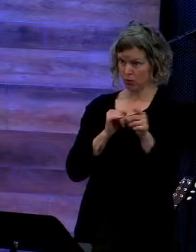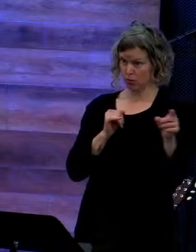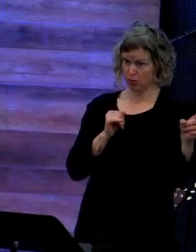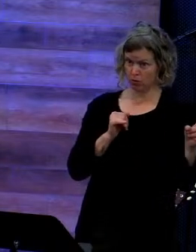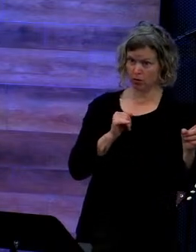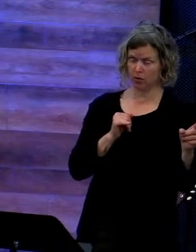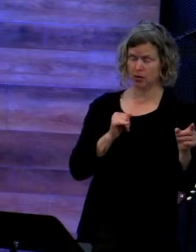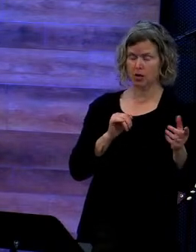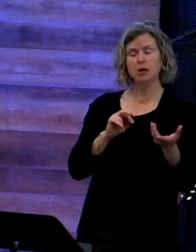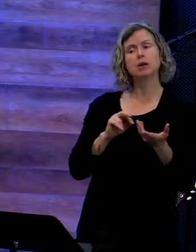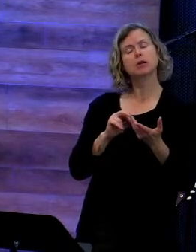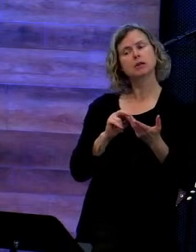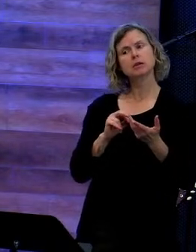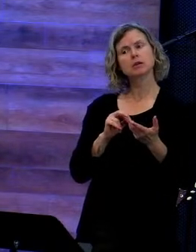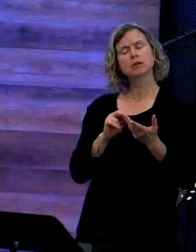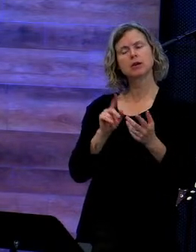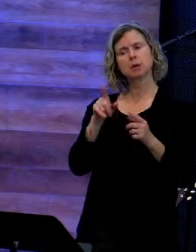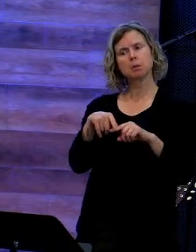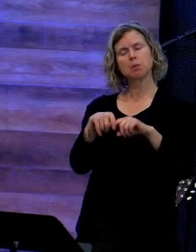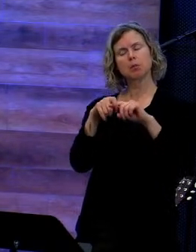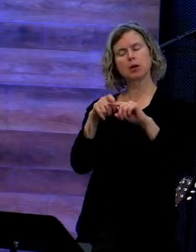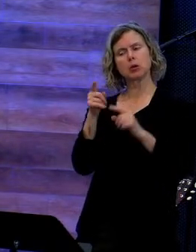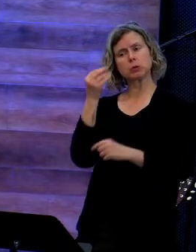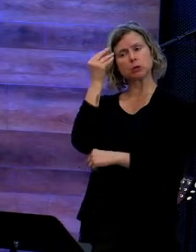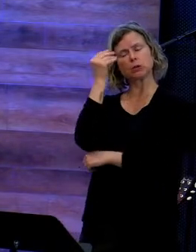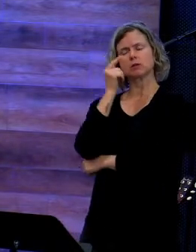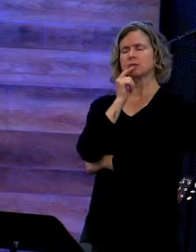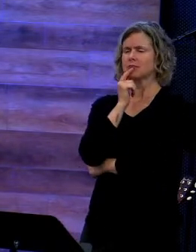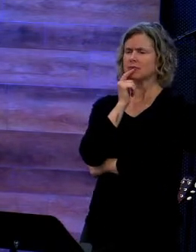pondering, what is keeping me from resting?